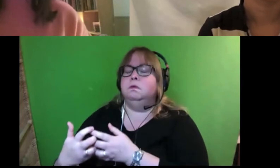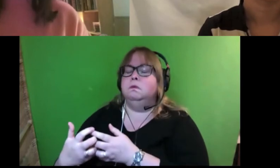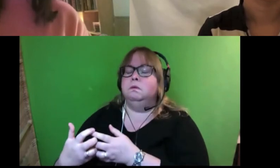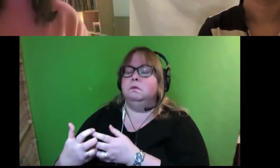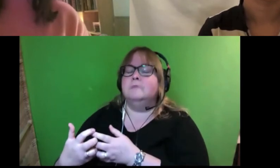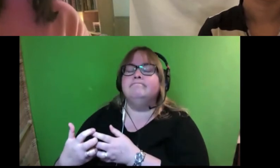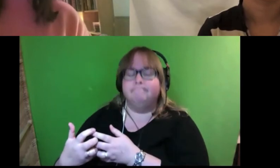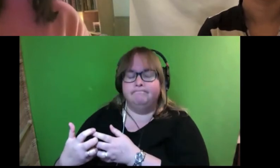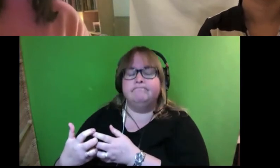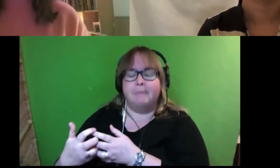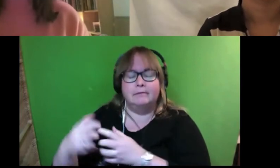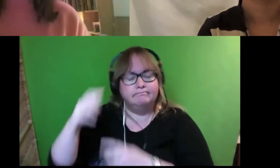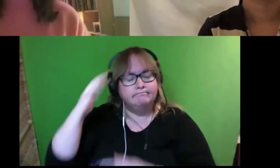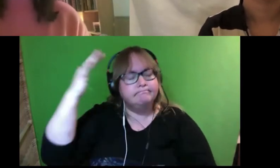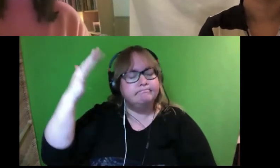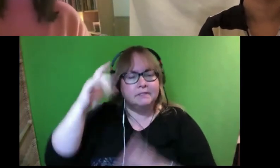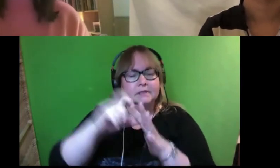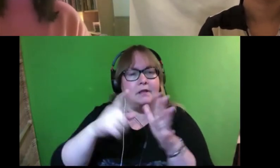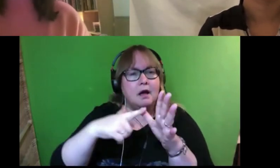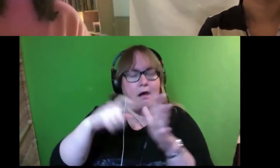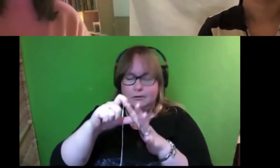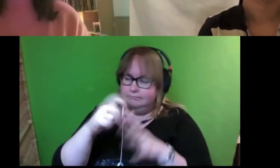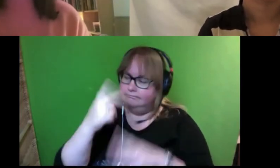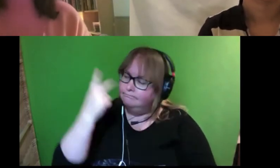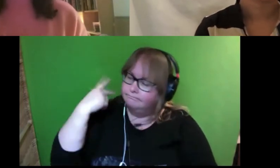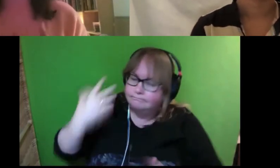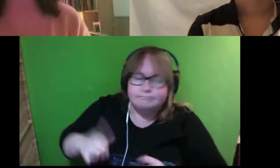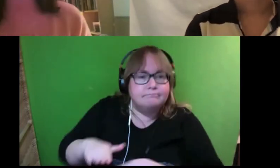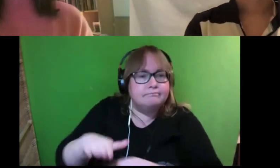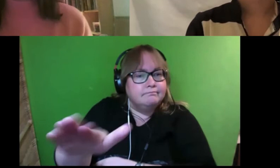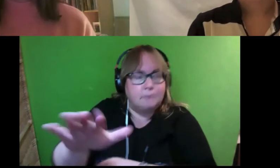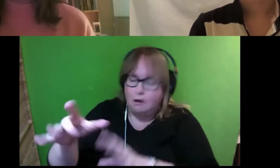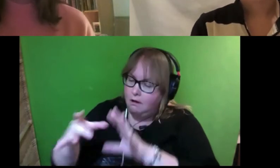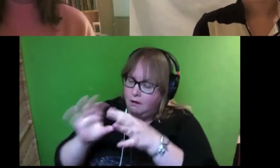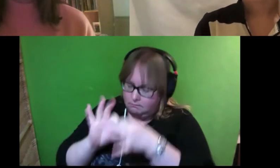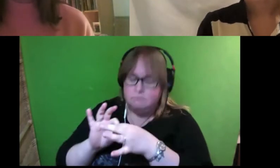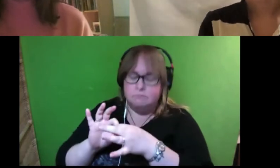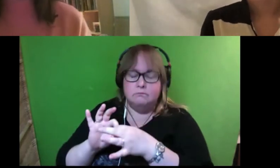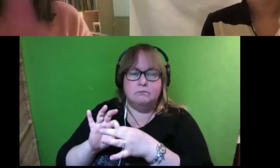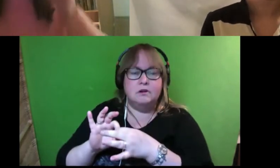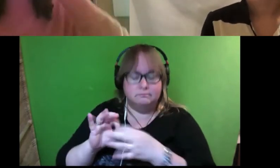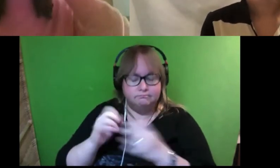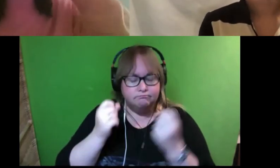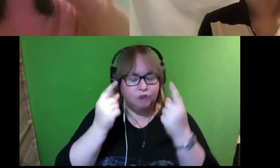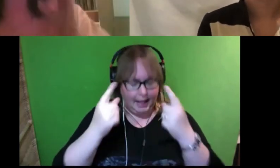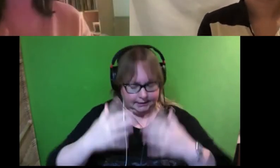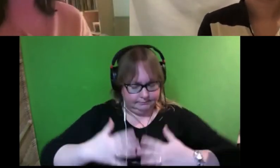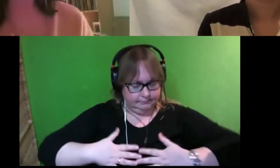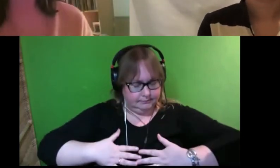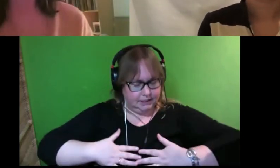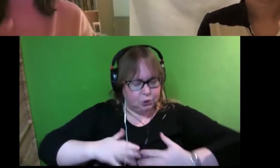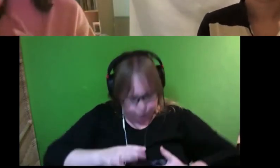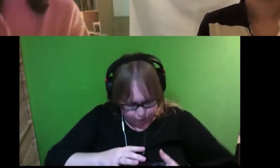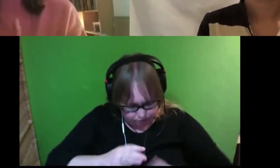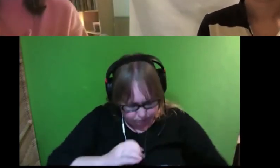what I've learned is that I have needed to be, you know, I've needed to reconnect with my own imagination, because a lot of work that I